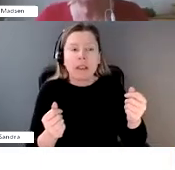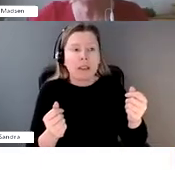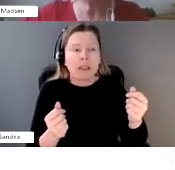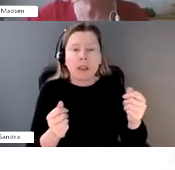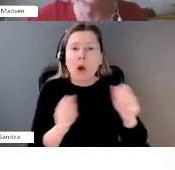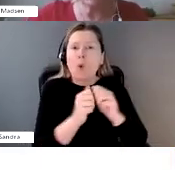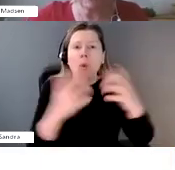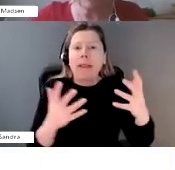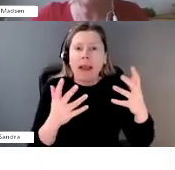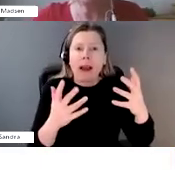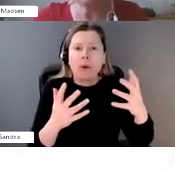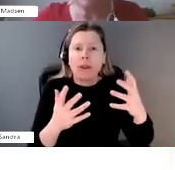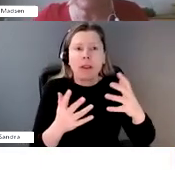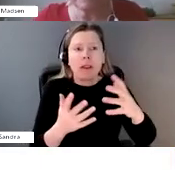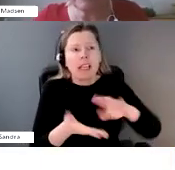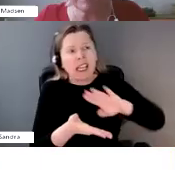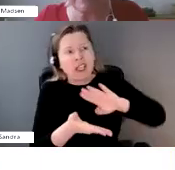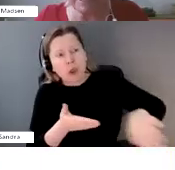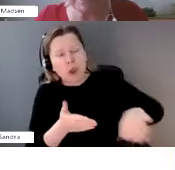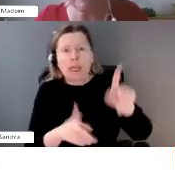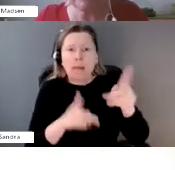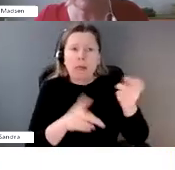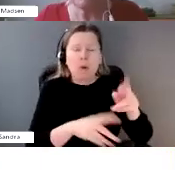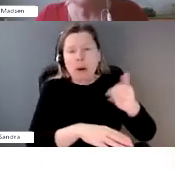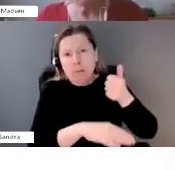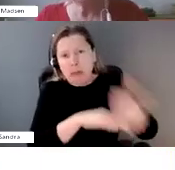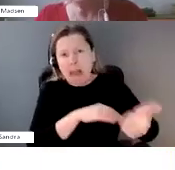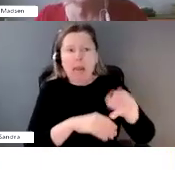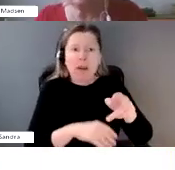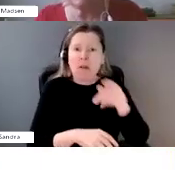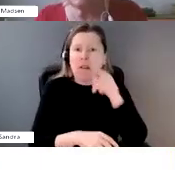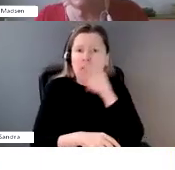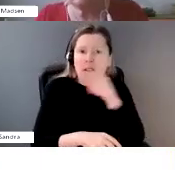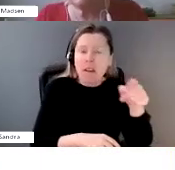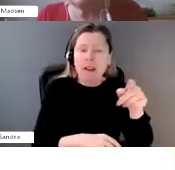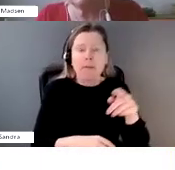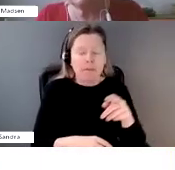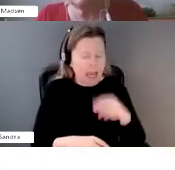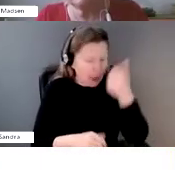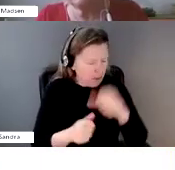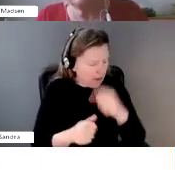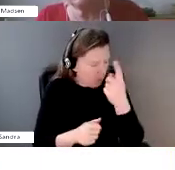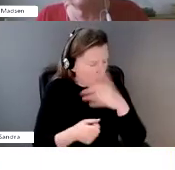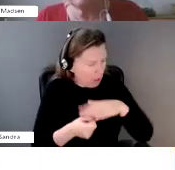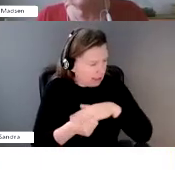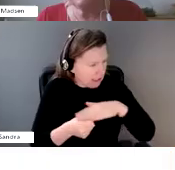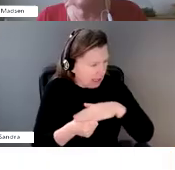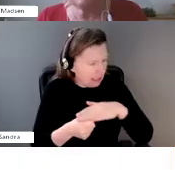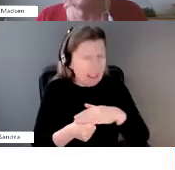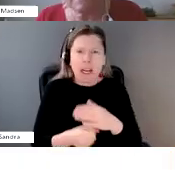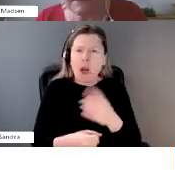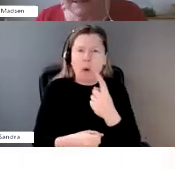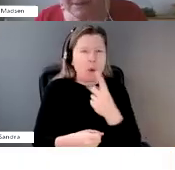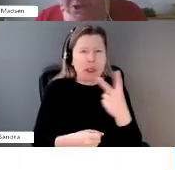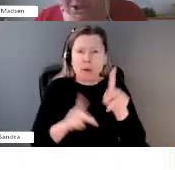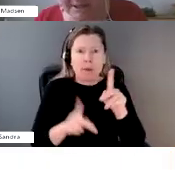without excluding people, without creating this blame game. Because we had at one site, a couple of people, they really were